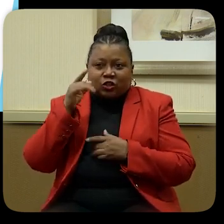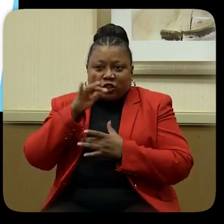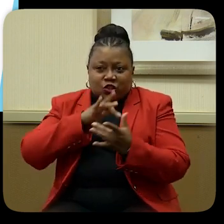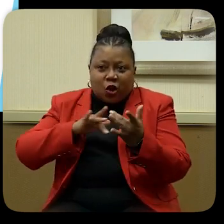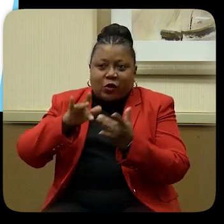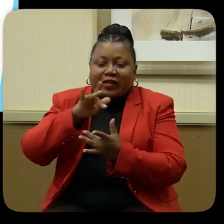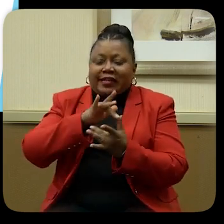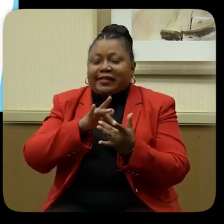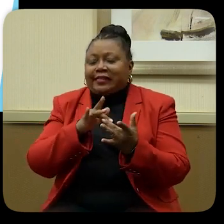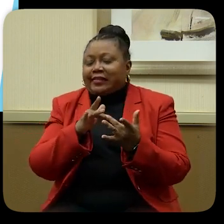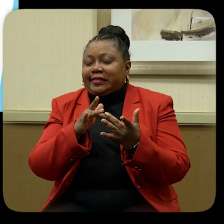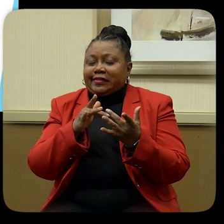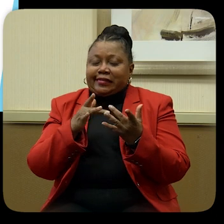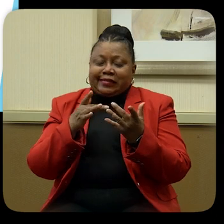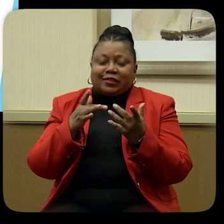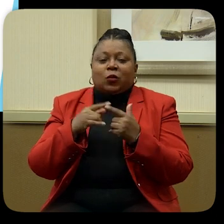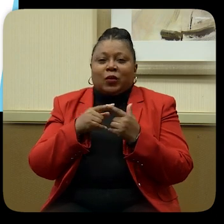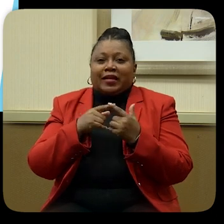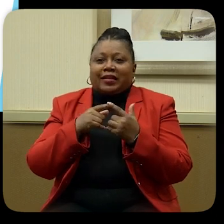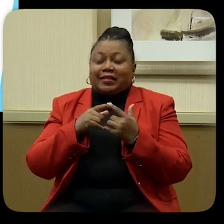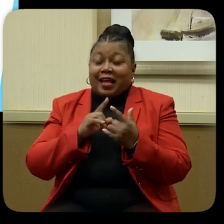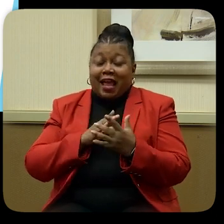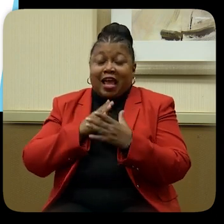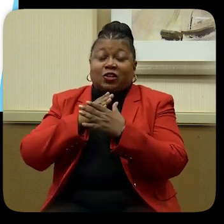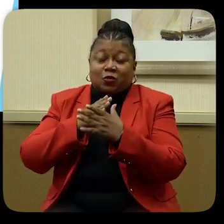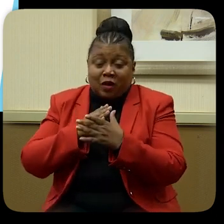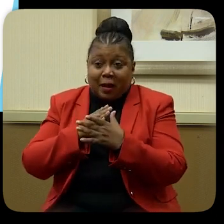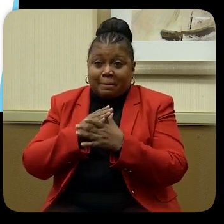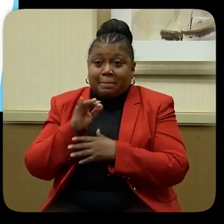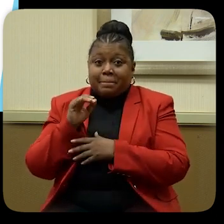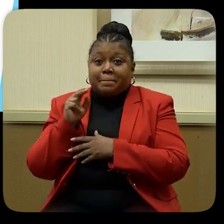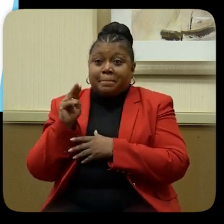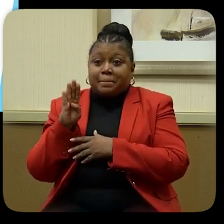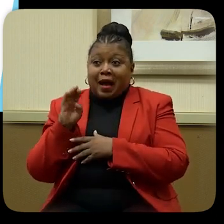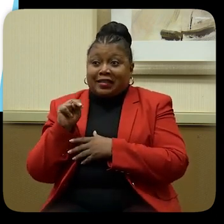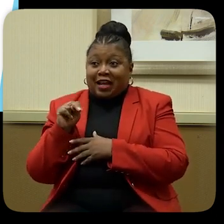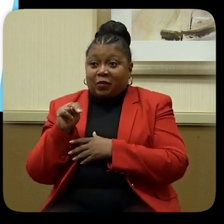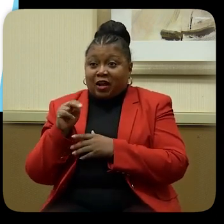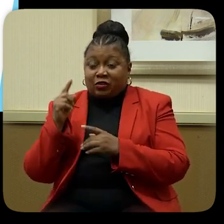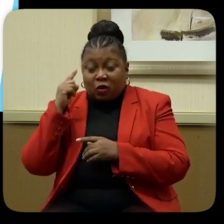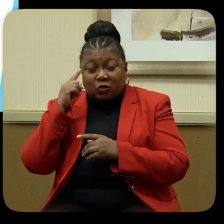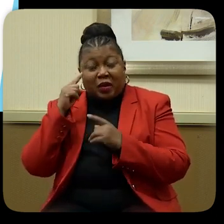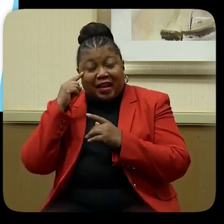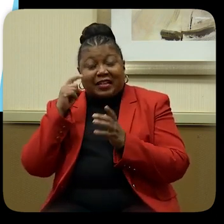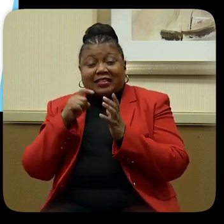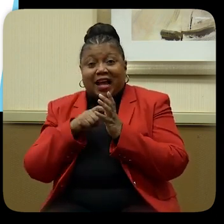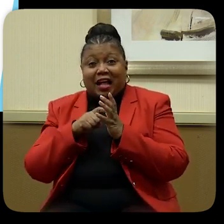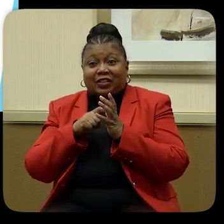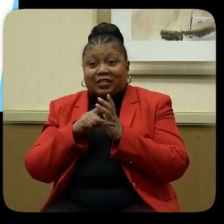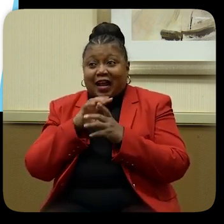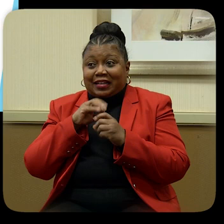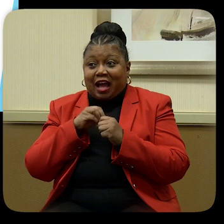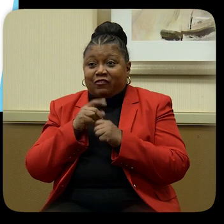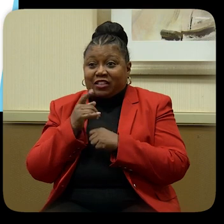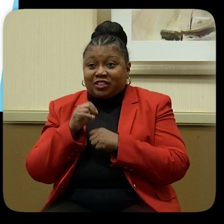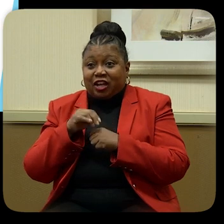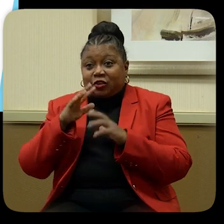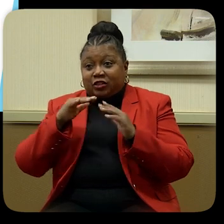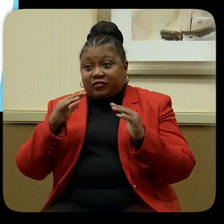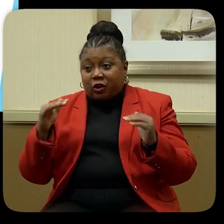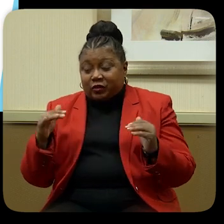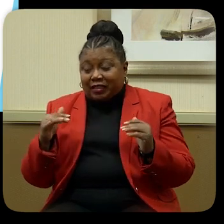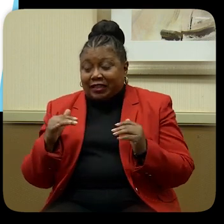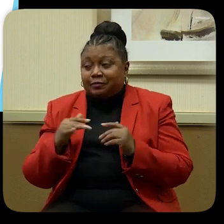journey. We interrupt binary notions of gender. We acknowledge and account for gender